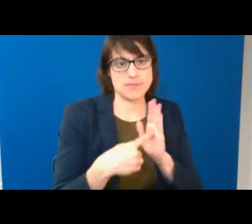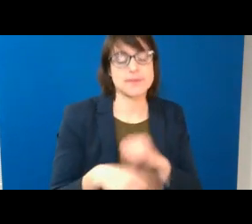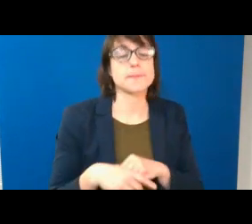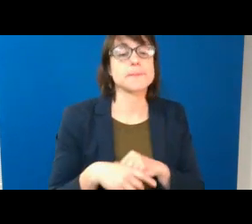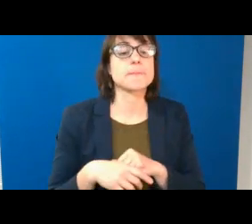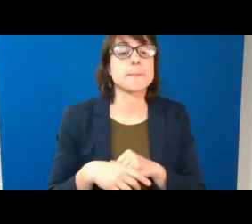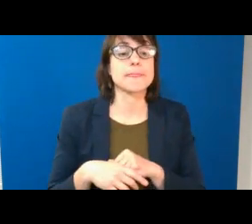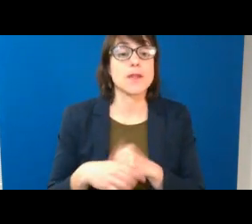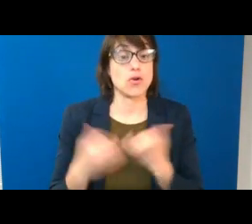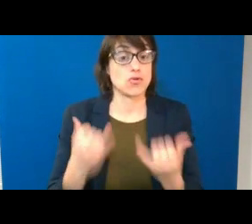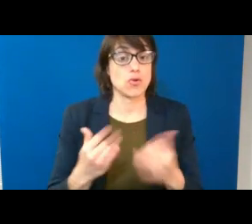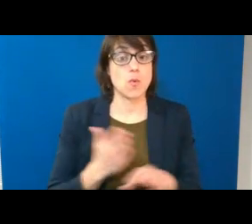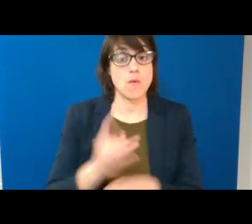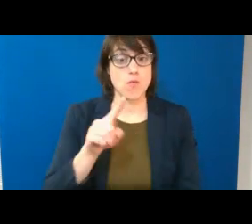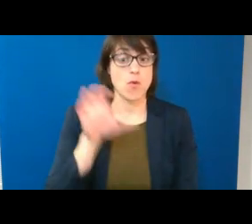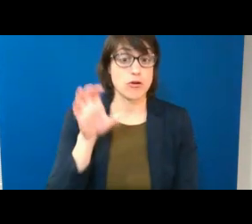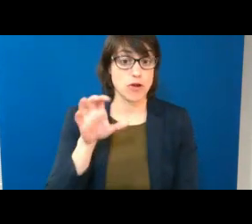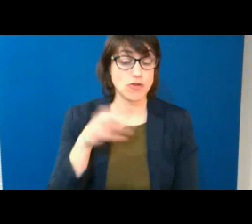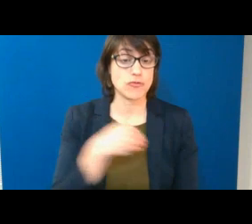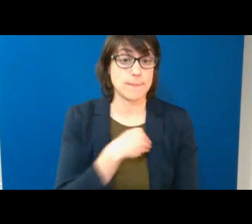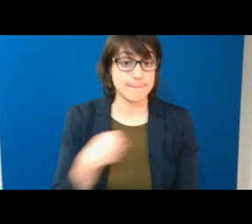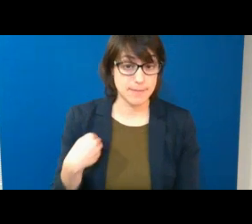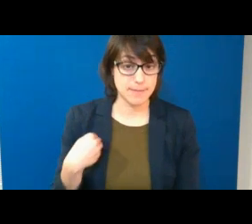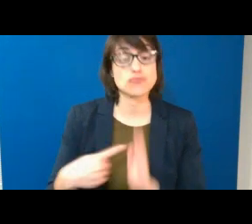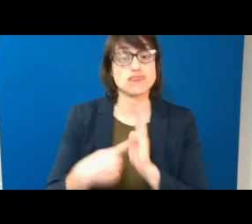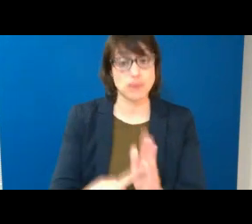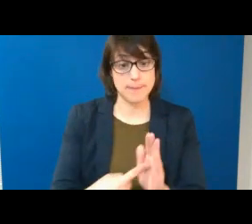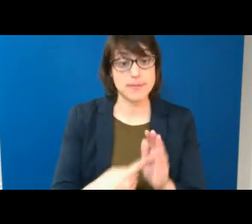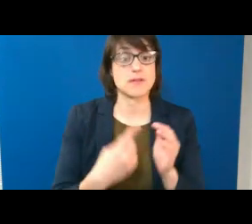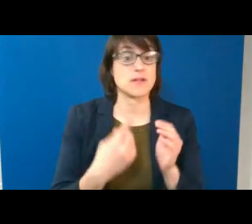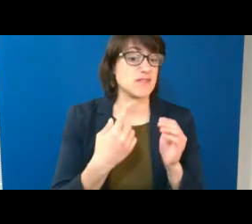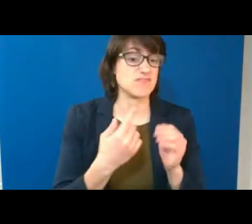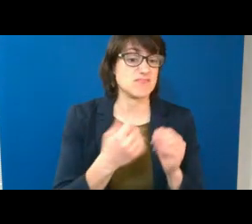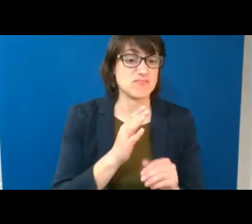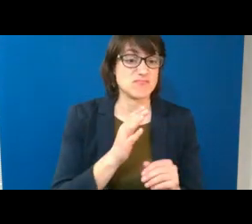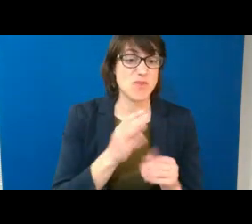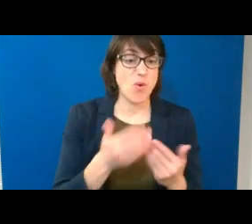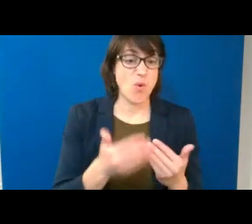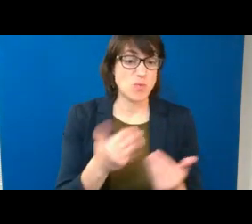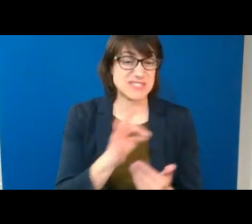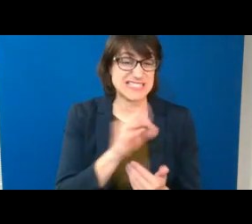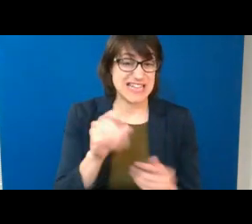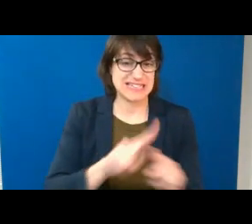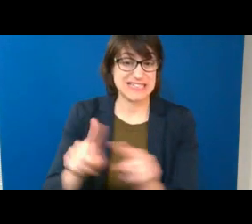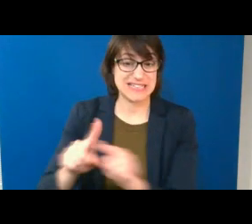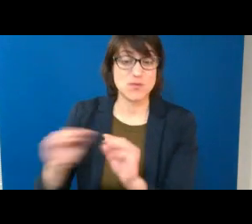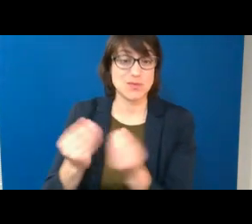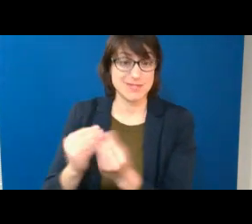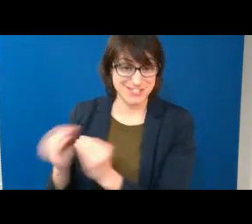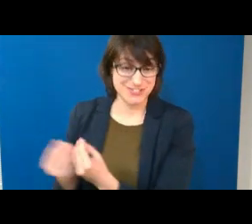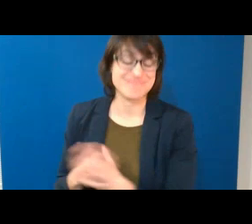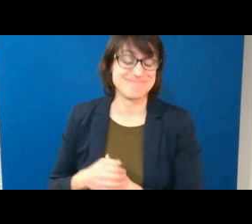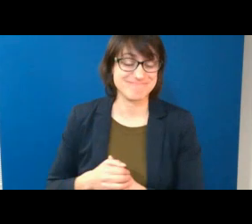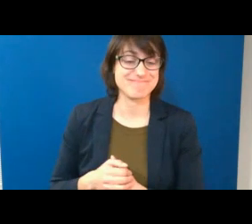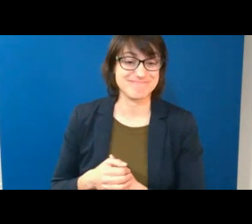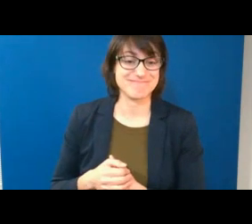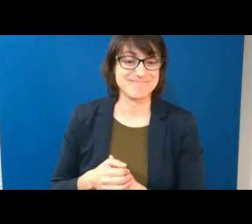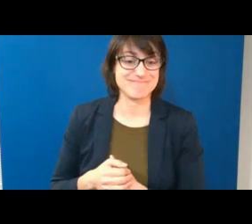over 100 members representing almost 90 different organizations. Next slide. And one more